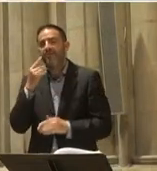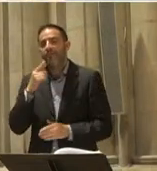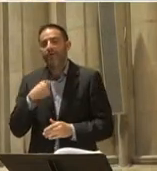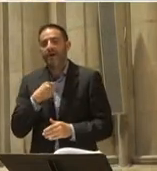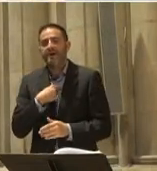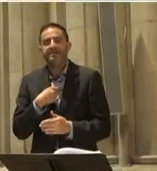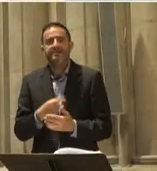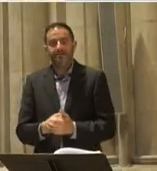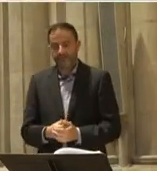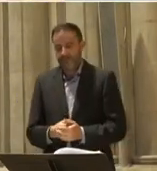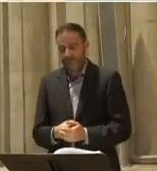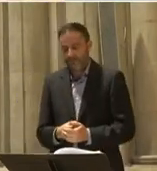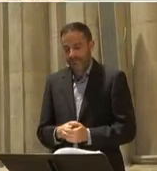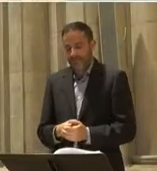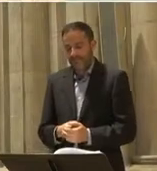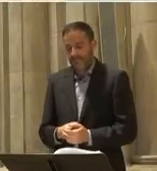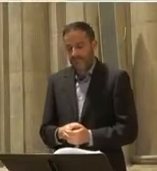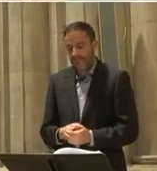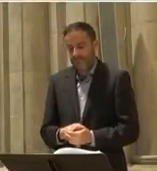offering and a sacrifice to God.